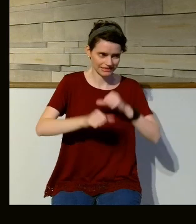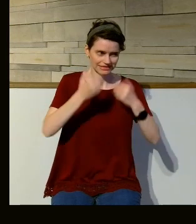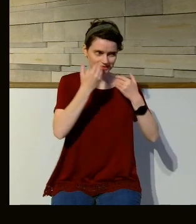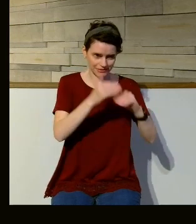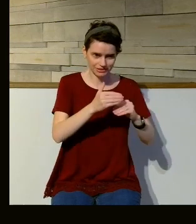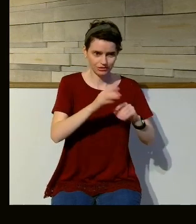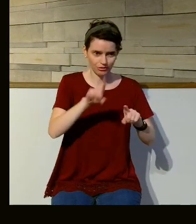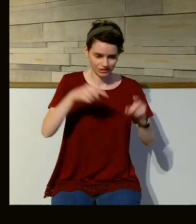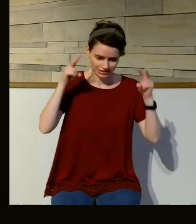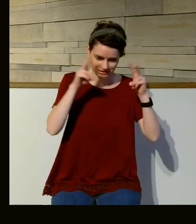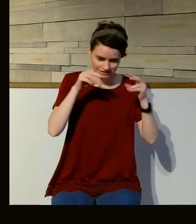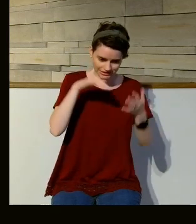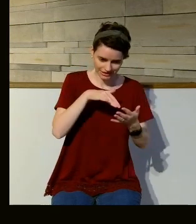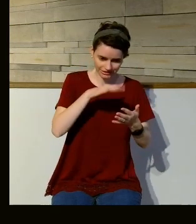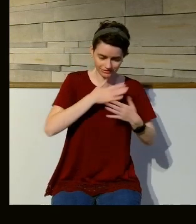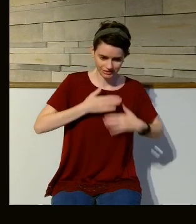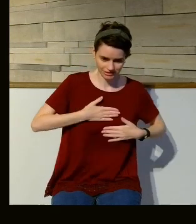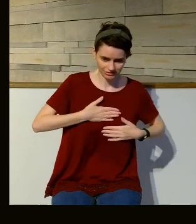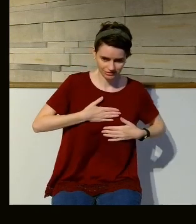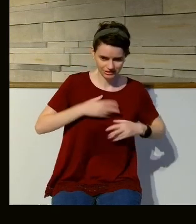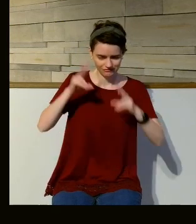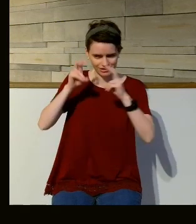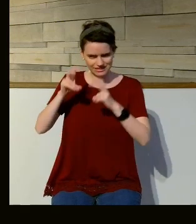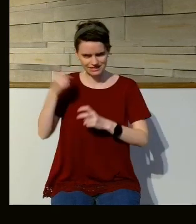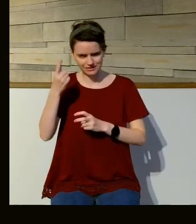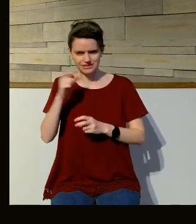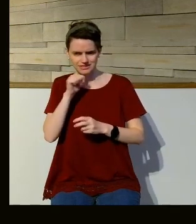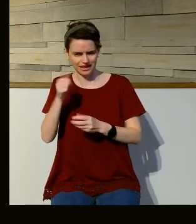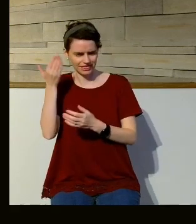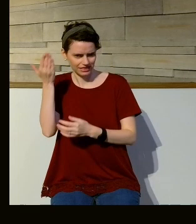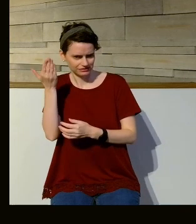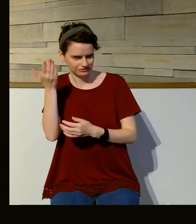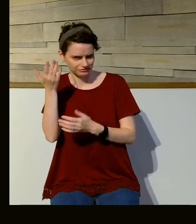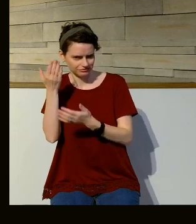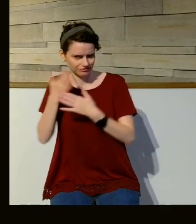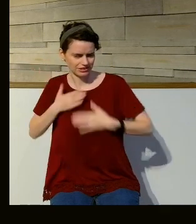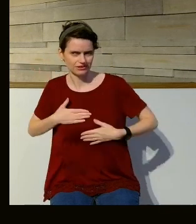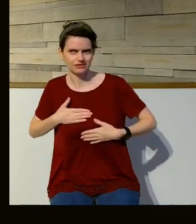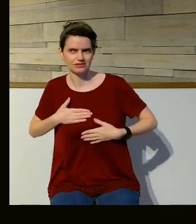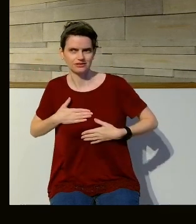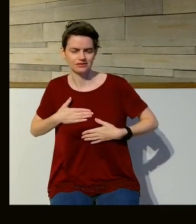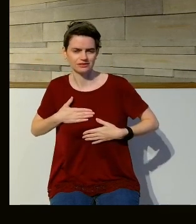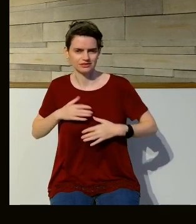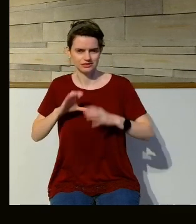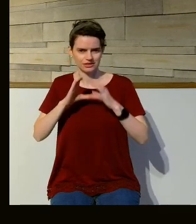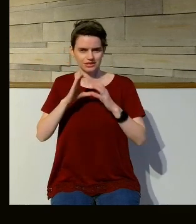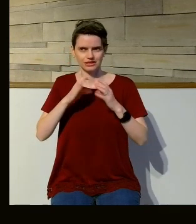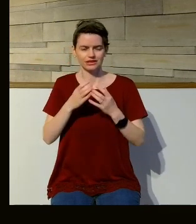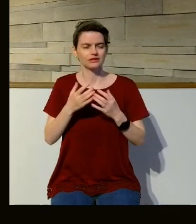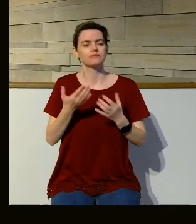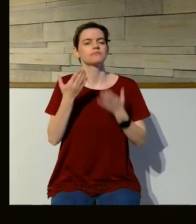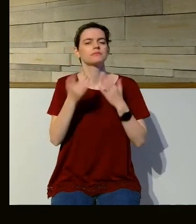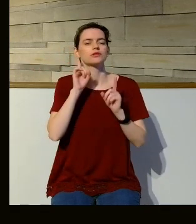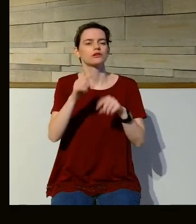to only studying the physical, to try and investigate something non-physical. It's called in philosophy a category fallacy. Imagine this.